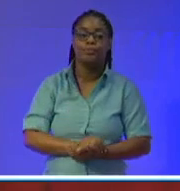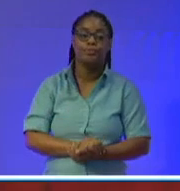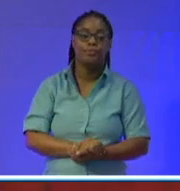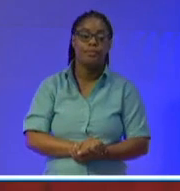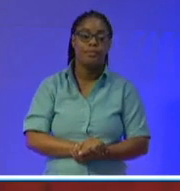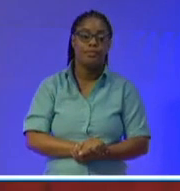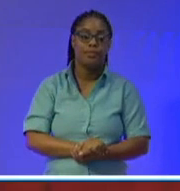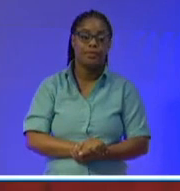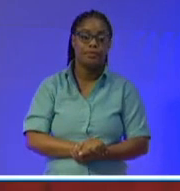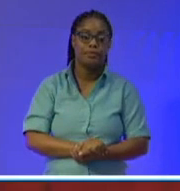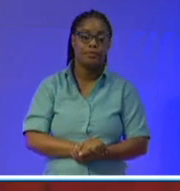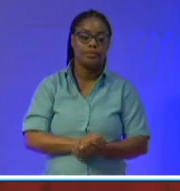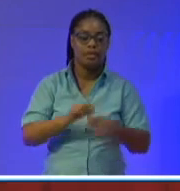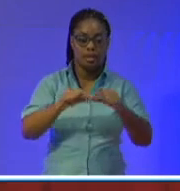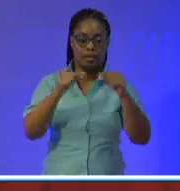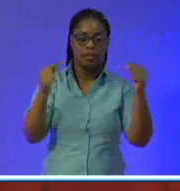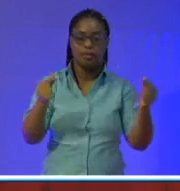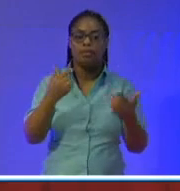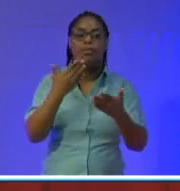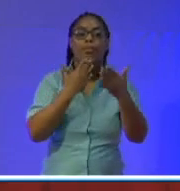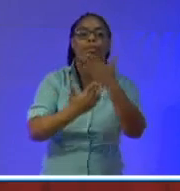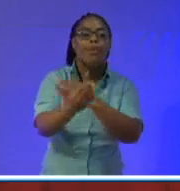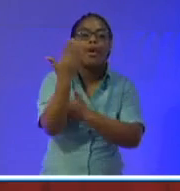Guardian Media Limited, good morning.